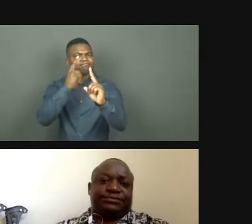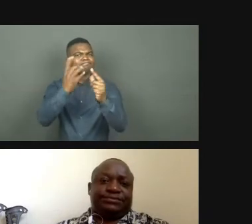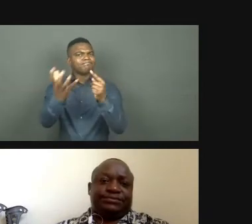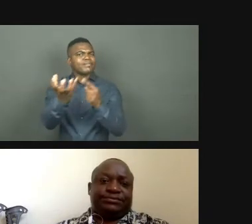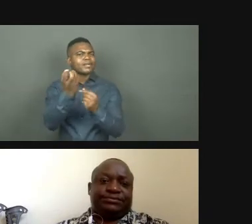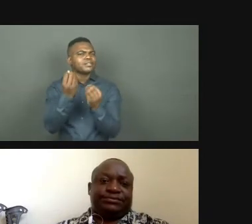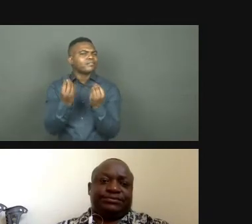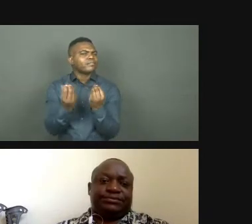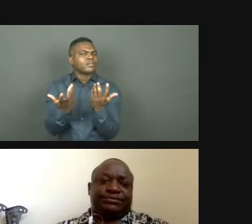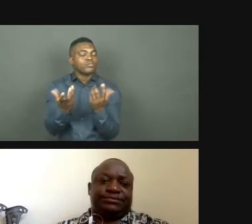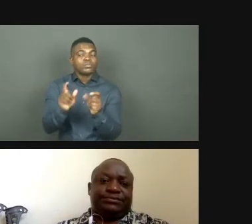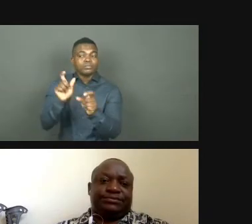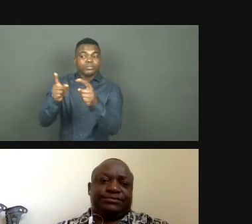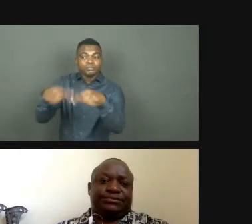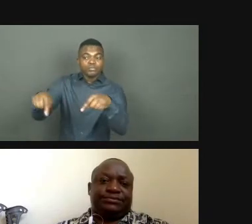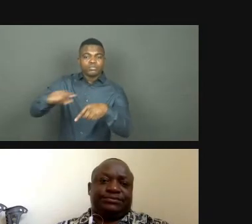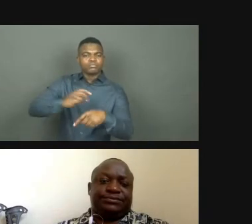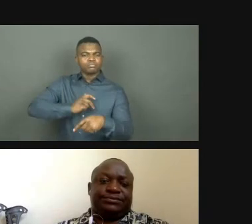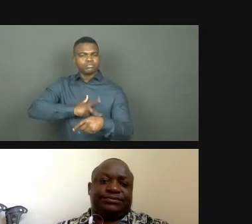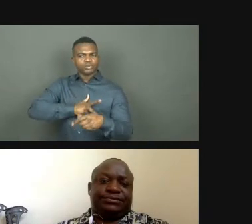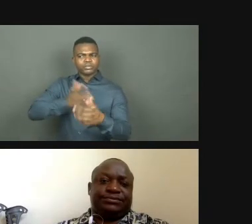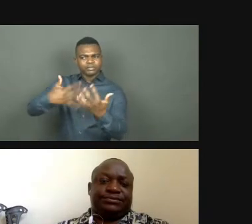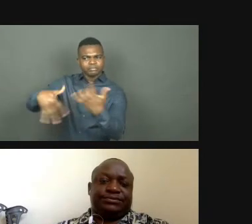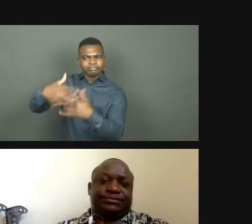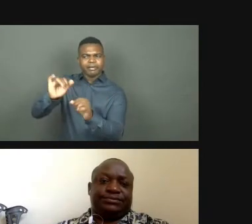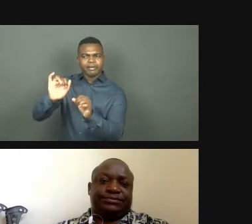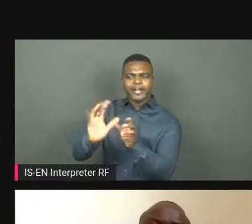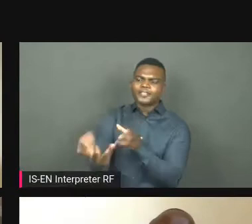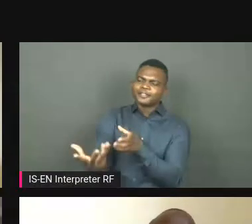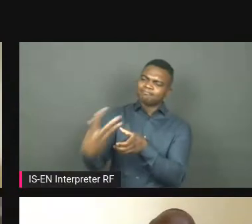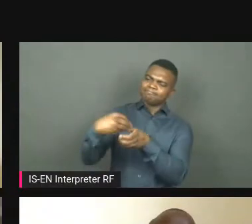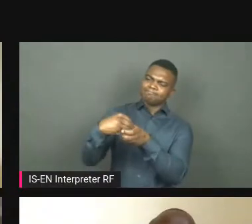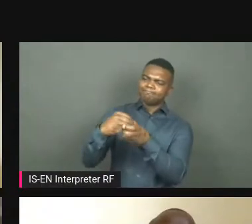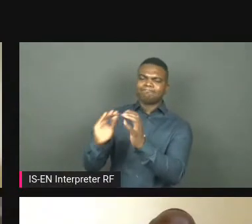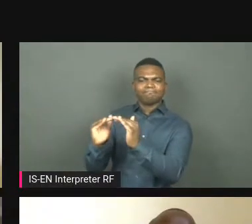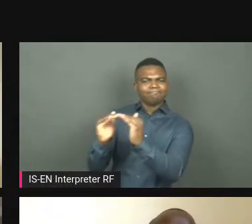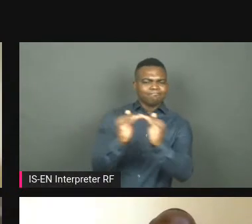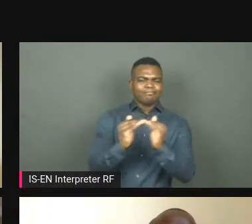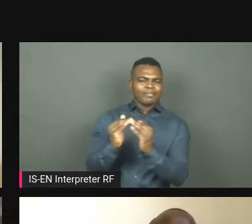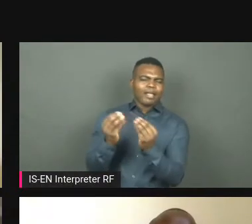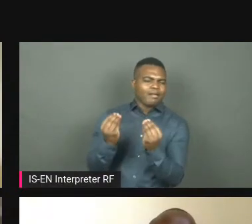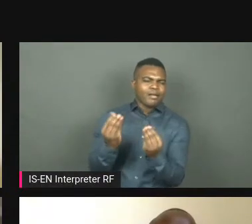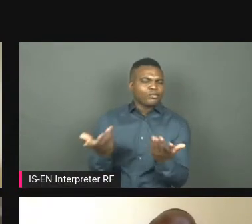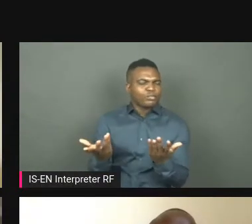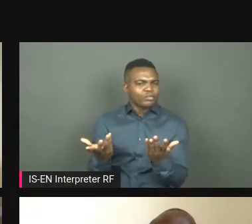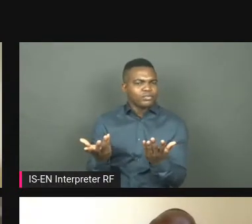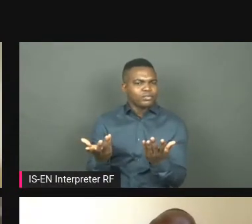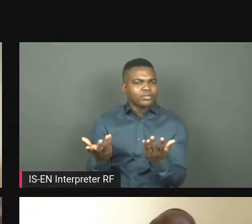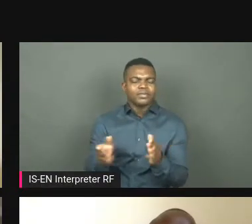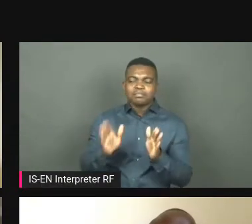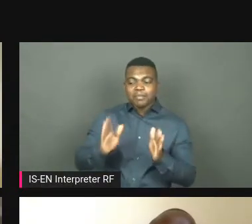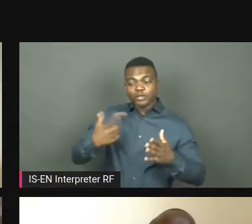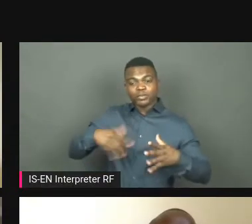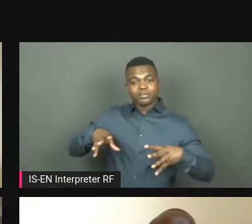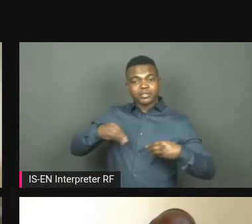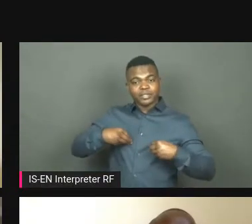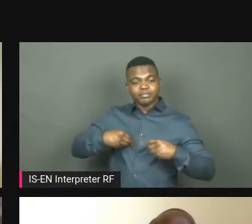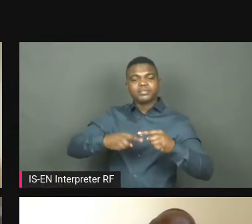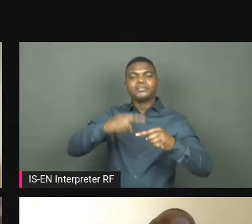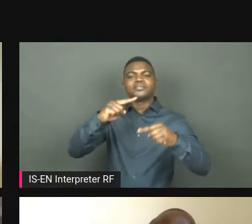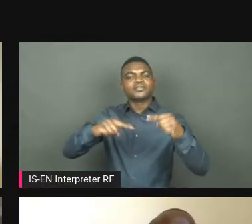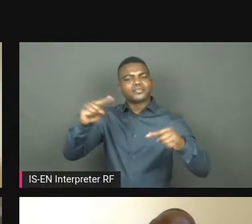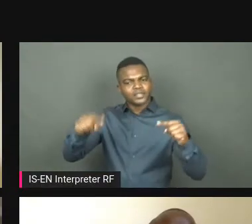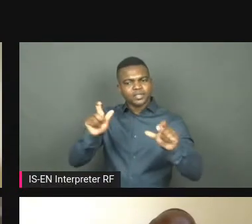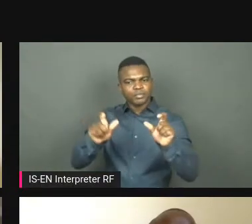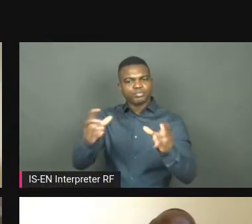Chiara, you mentioned a conceptual framework. Would you like to say something more about this, and of course answer the question if